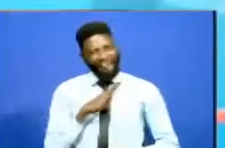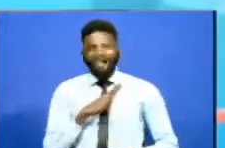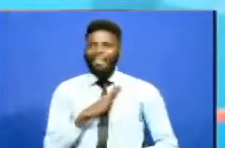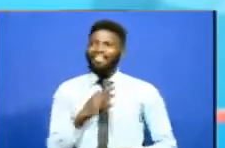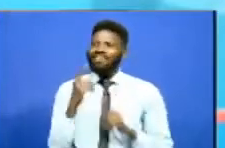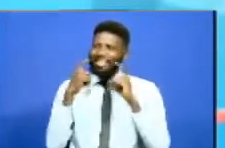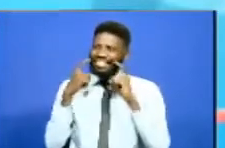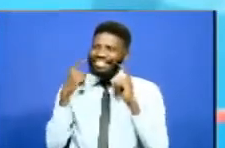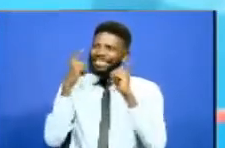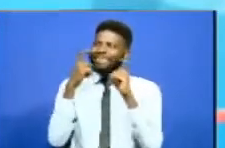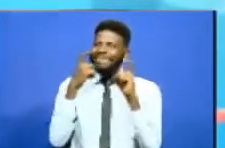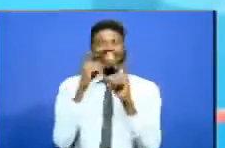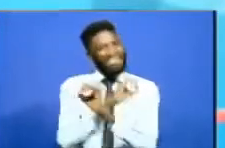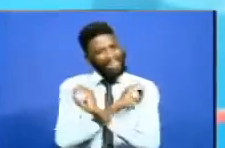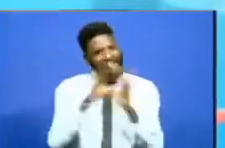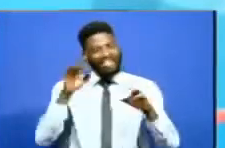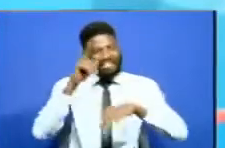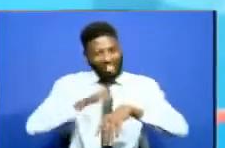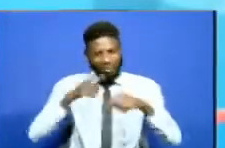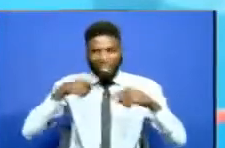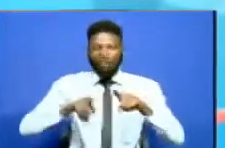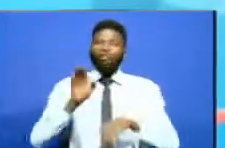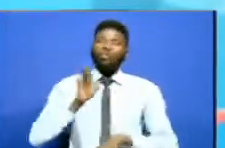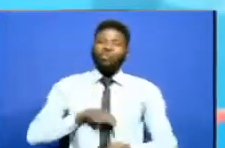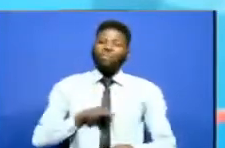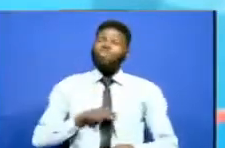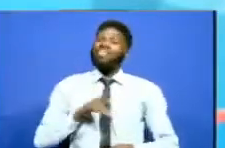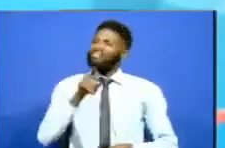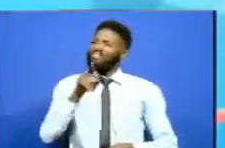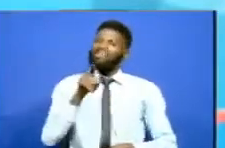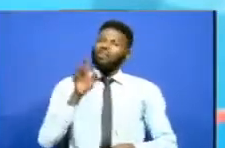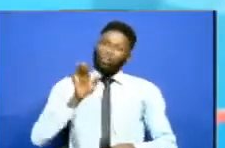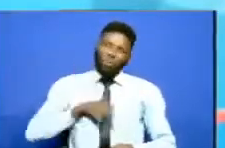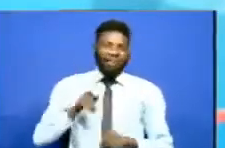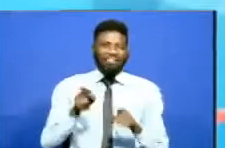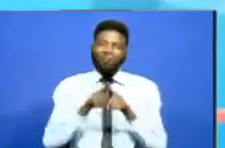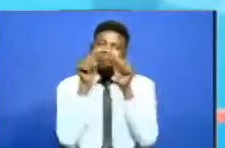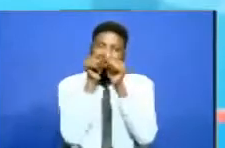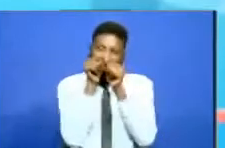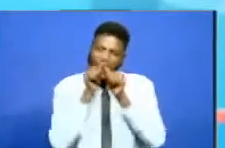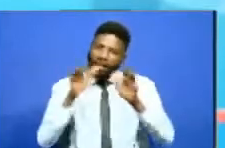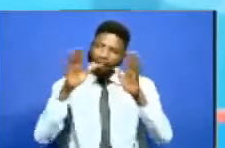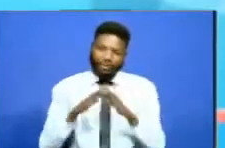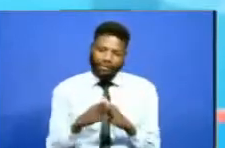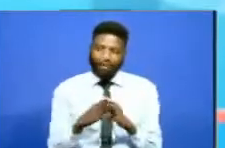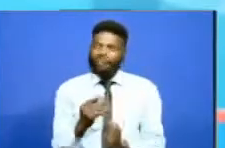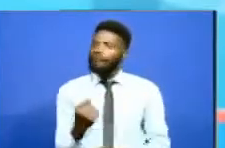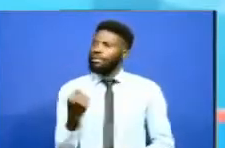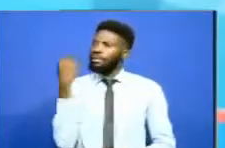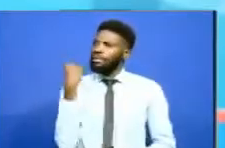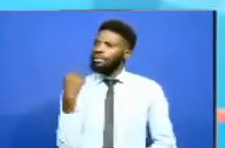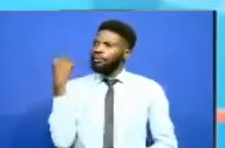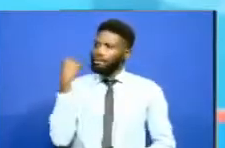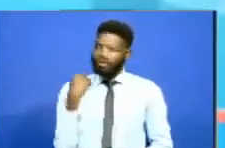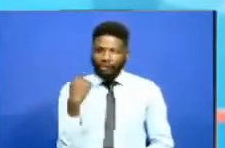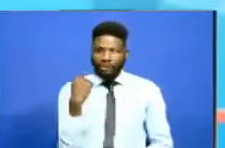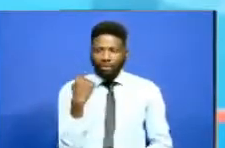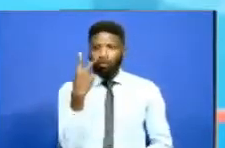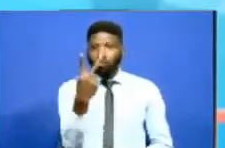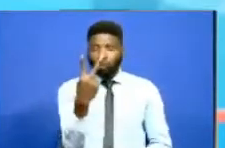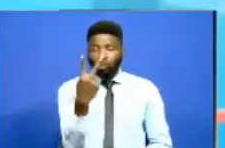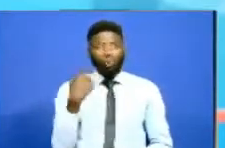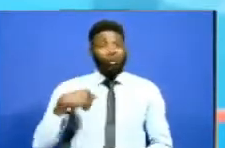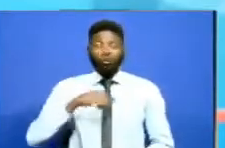be a woman. In fact, it is a blessing. Yesterday, but one, we were celebrating the